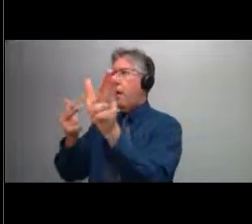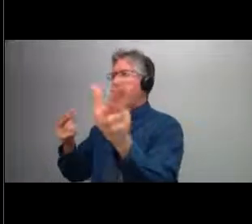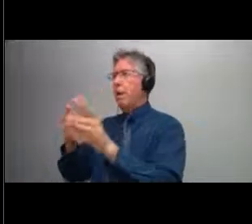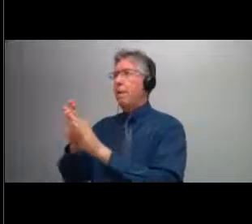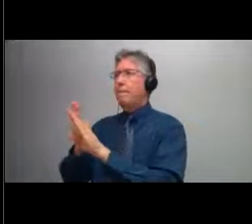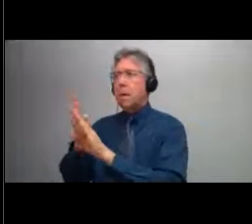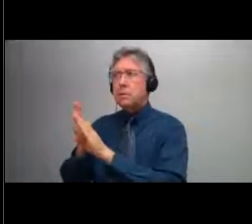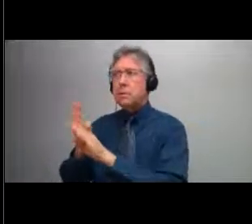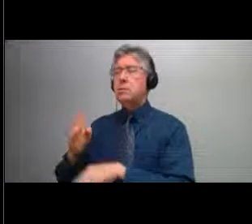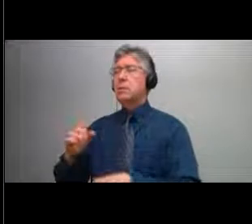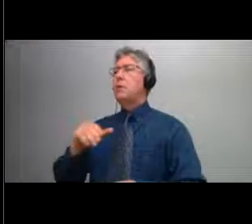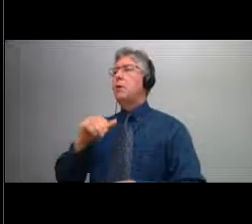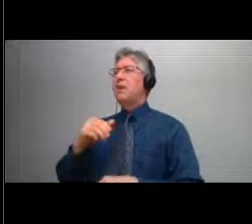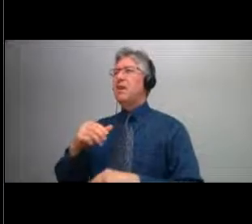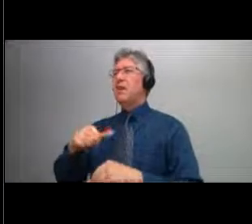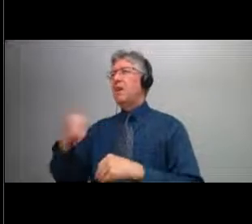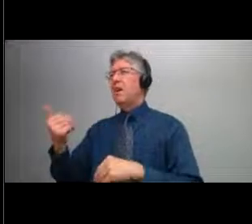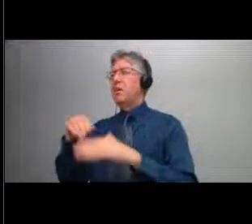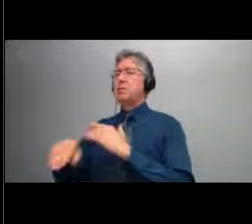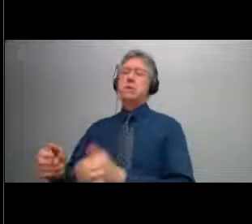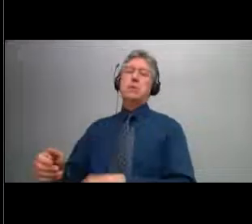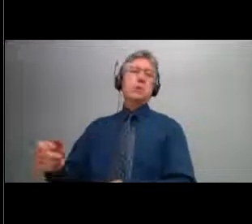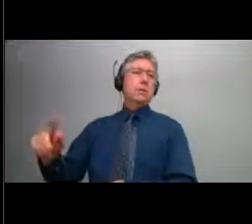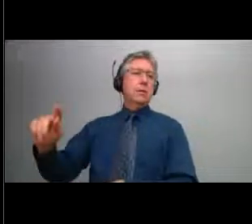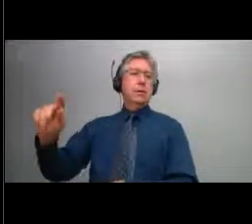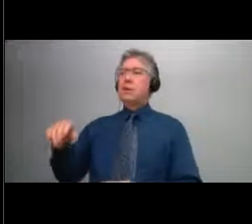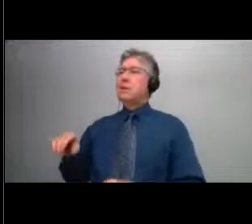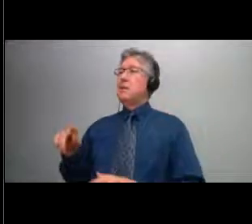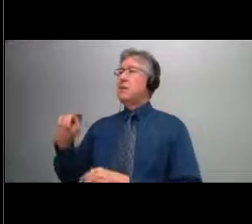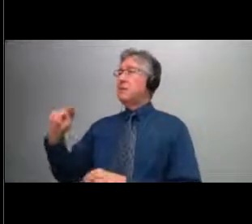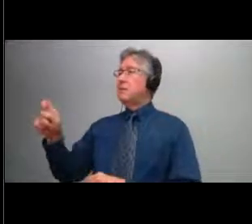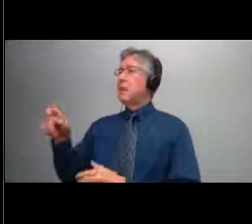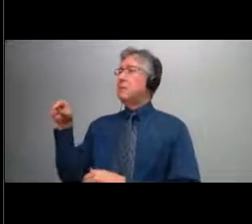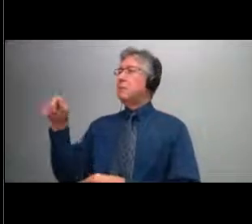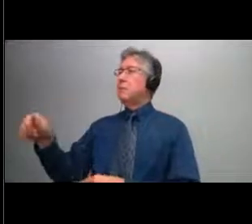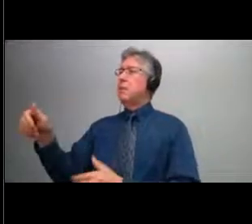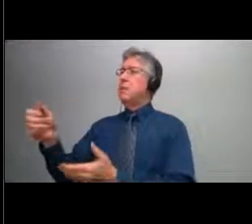entrance. This is a waste of taxpayer dollars.